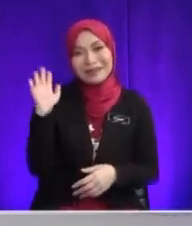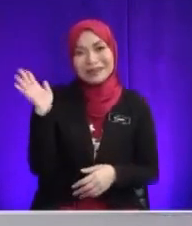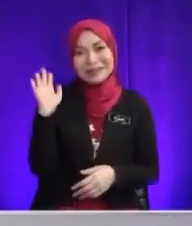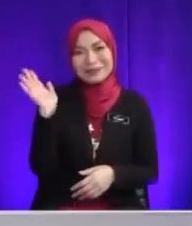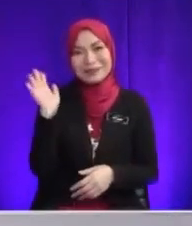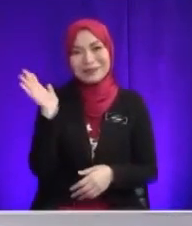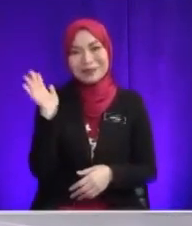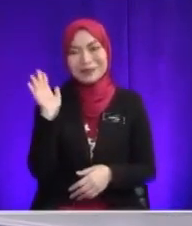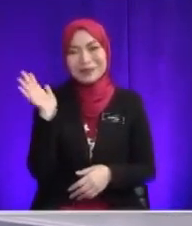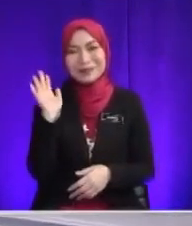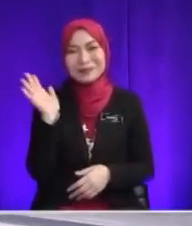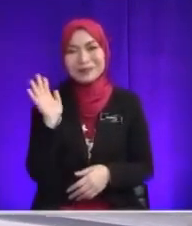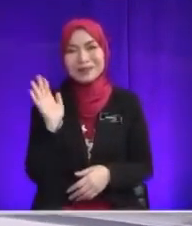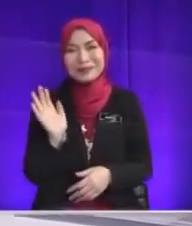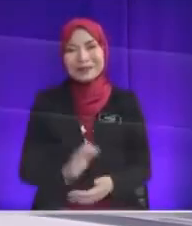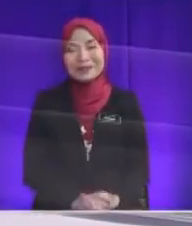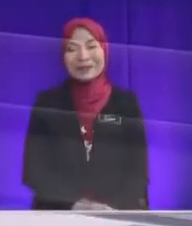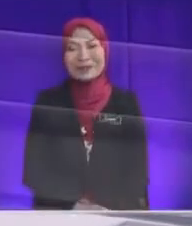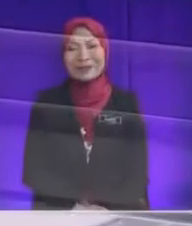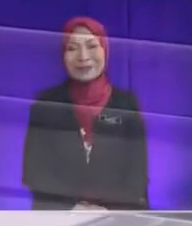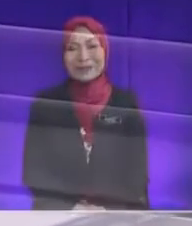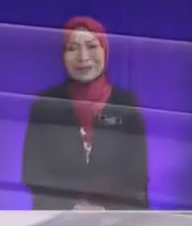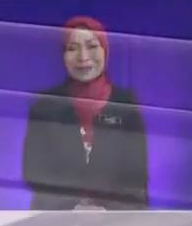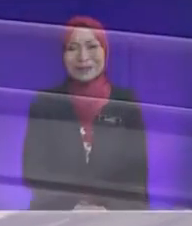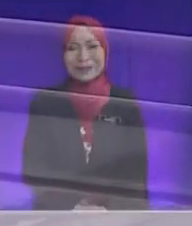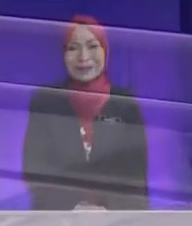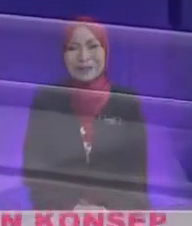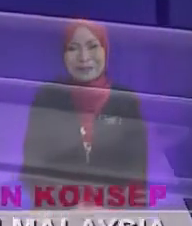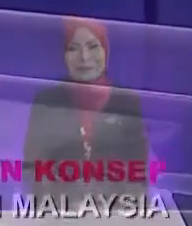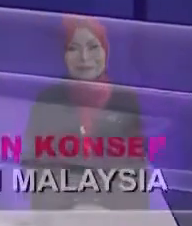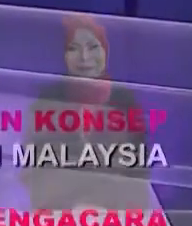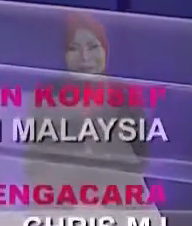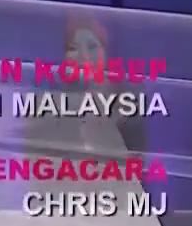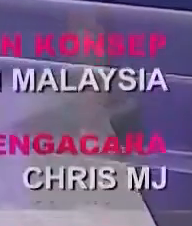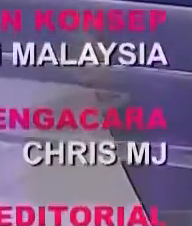Bye-bye. I feel like my ears...